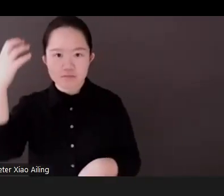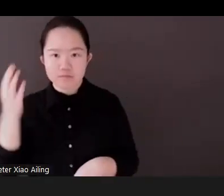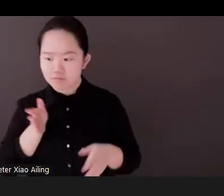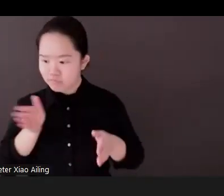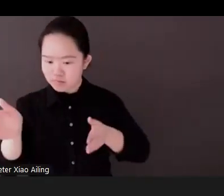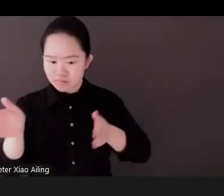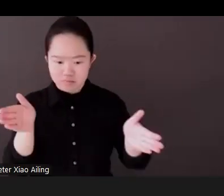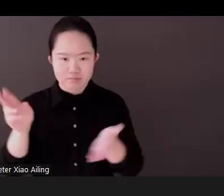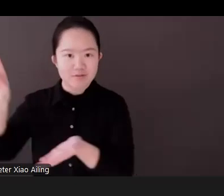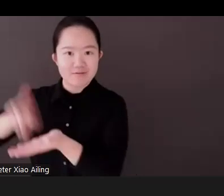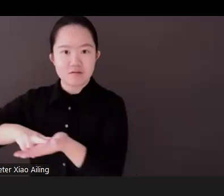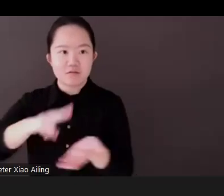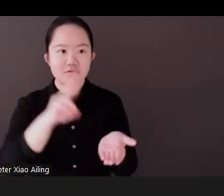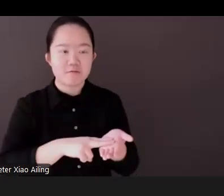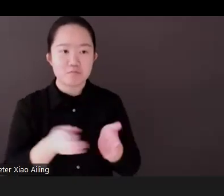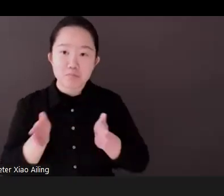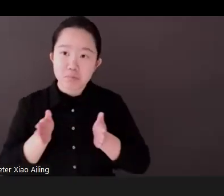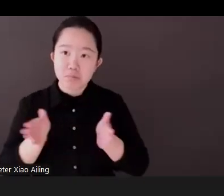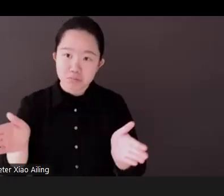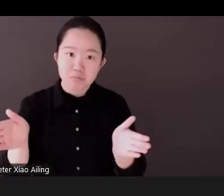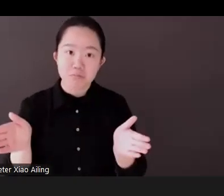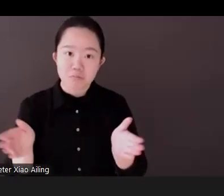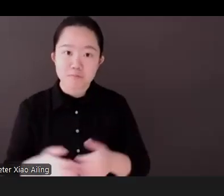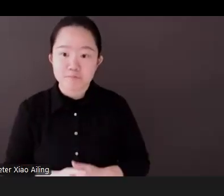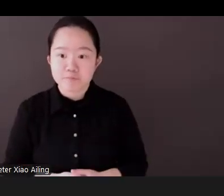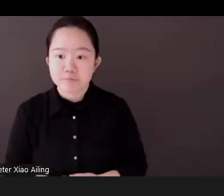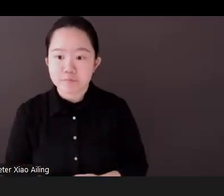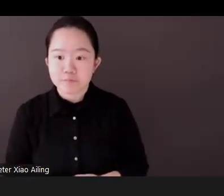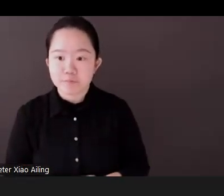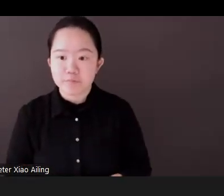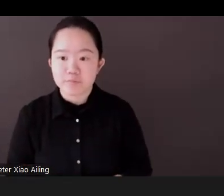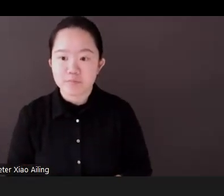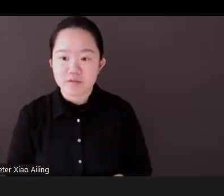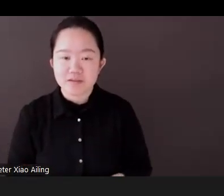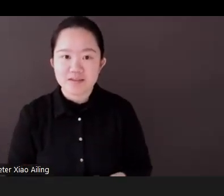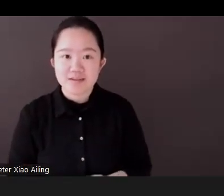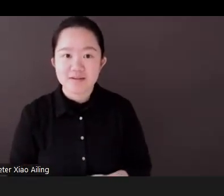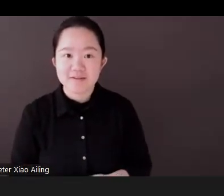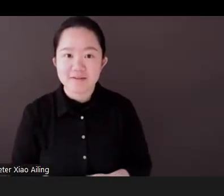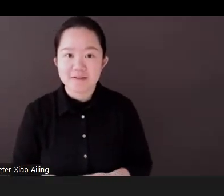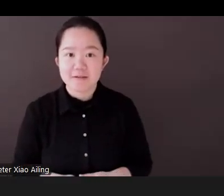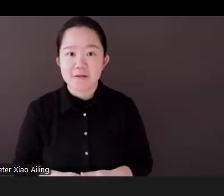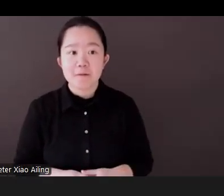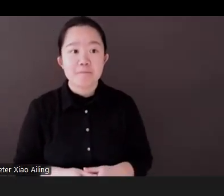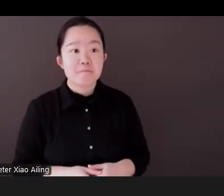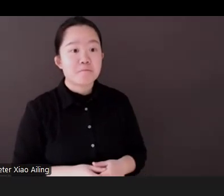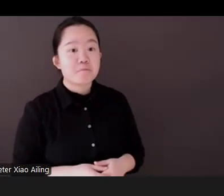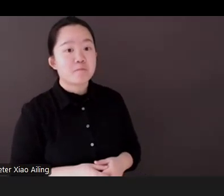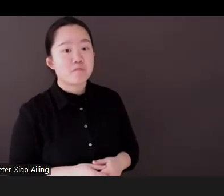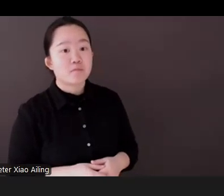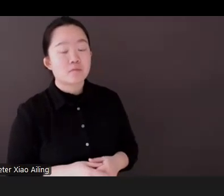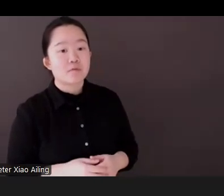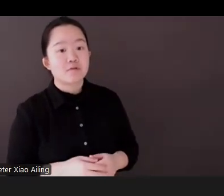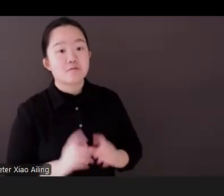Commission with us? I could maybe just answer very generally that whenever a service or